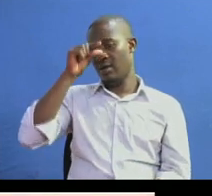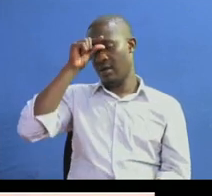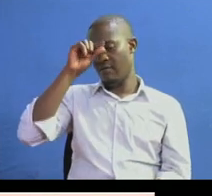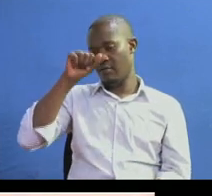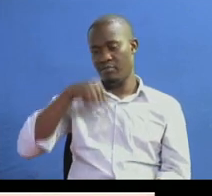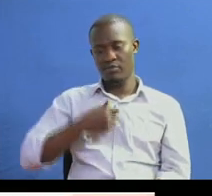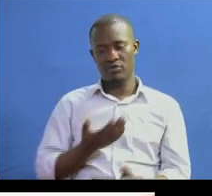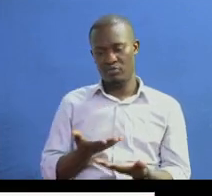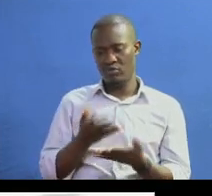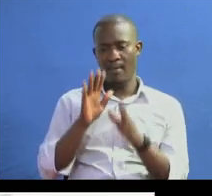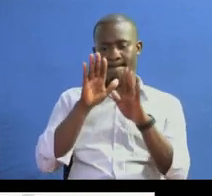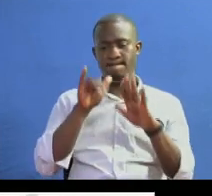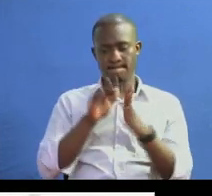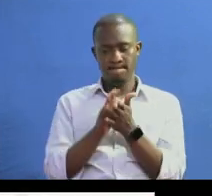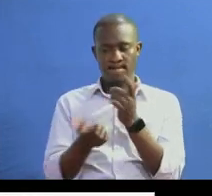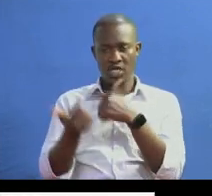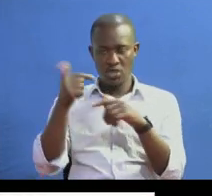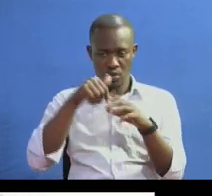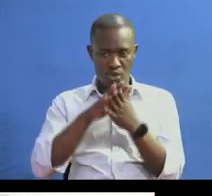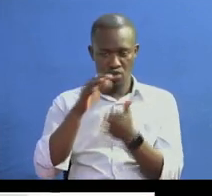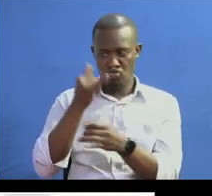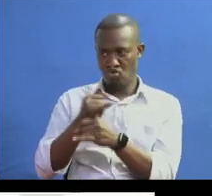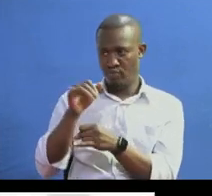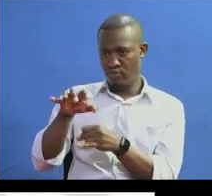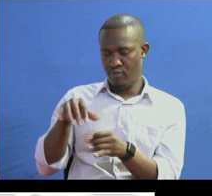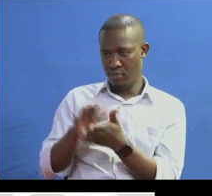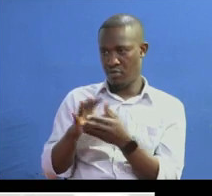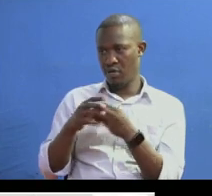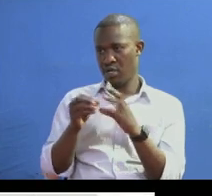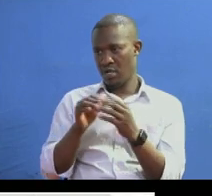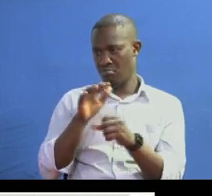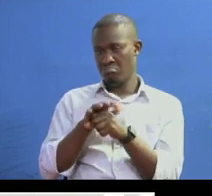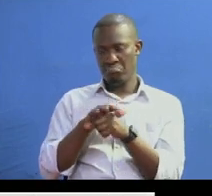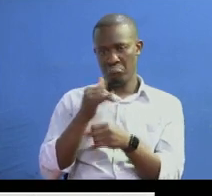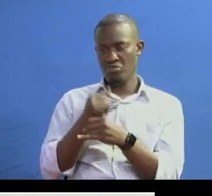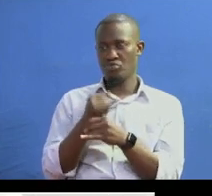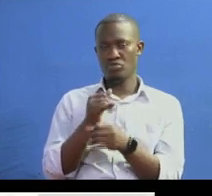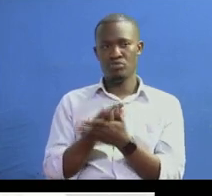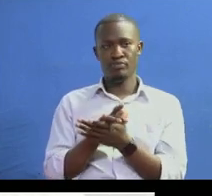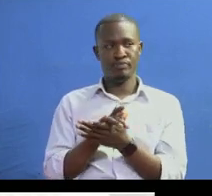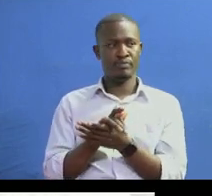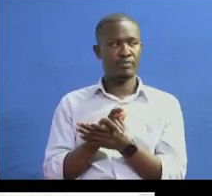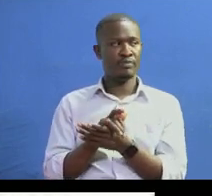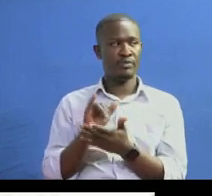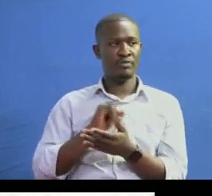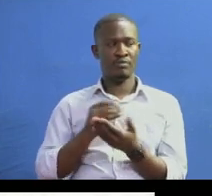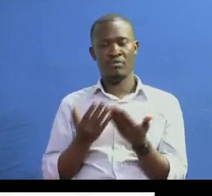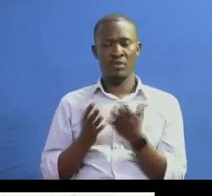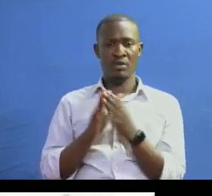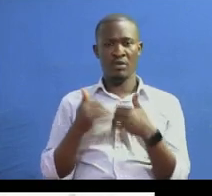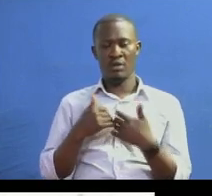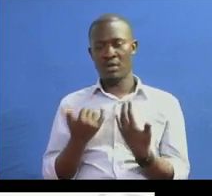probably absorbing these interns into the job market so that, you know, we can create more job opportunities for the young people. At least there are